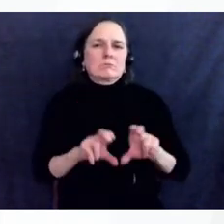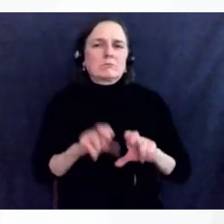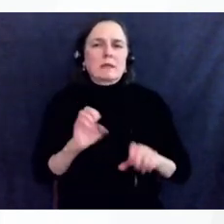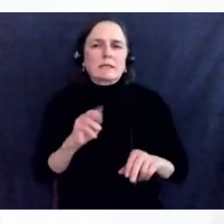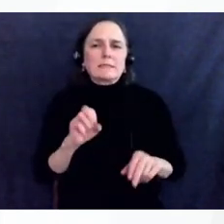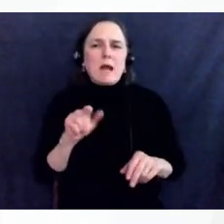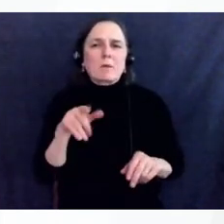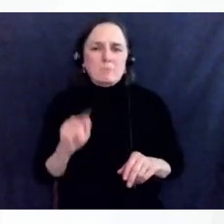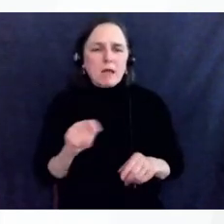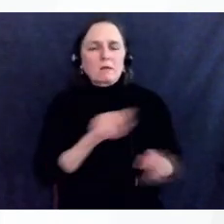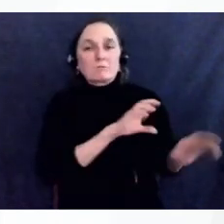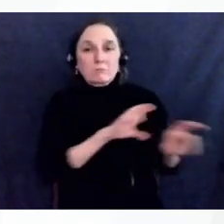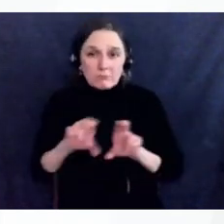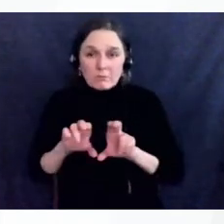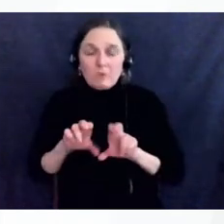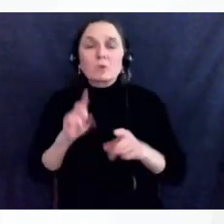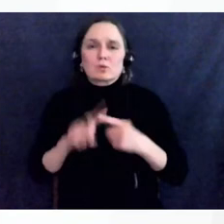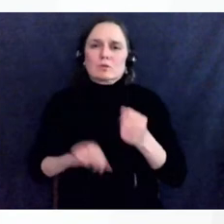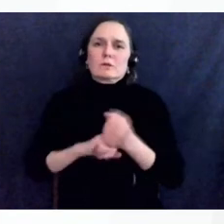goals.